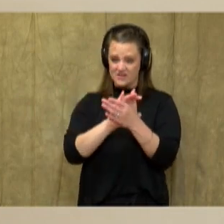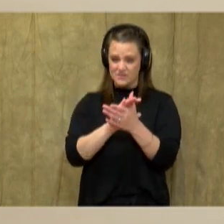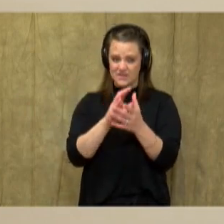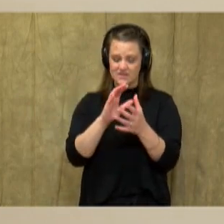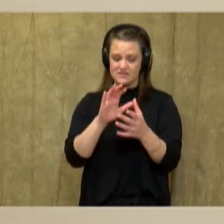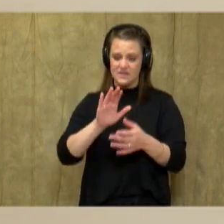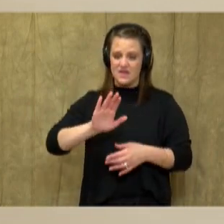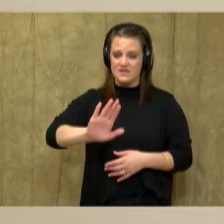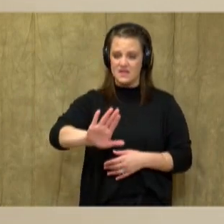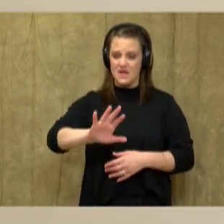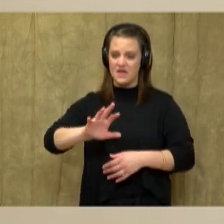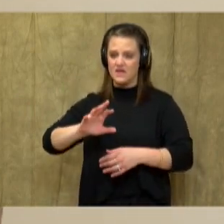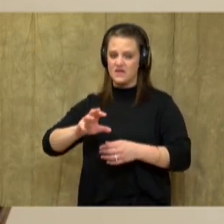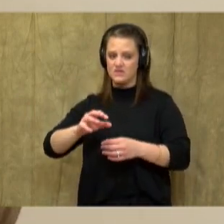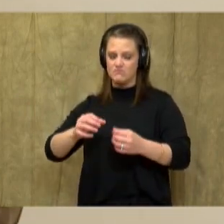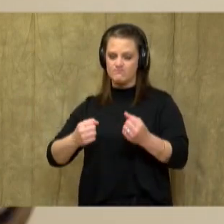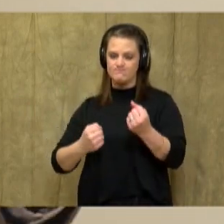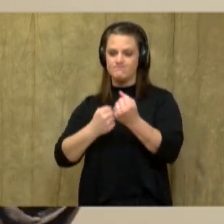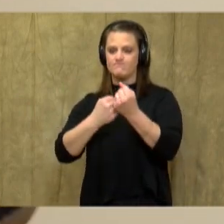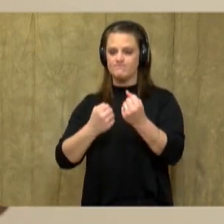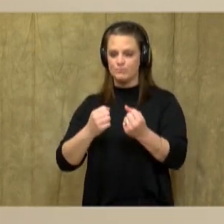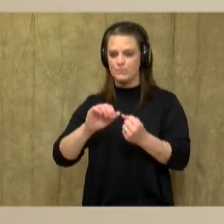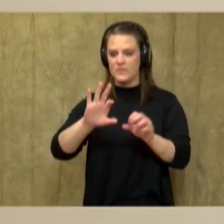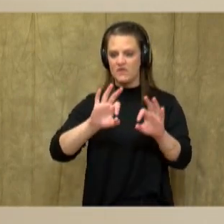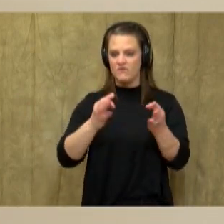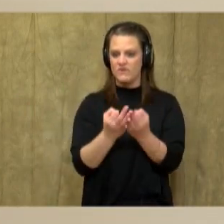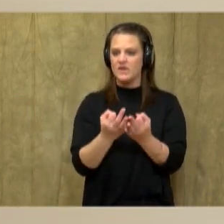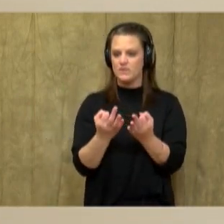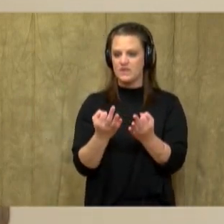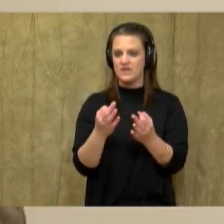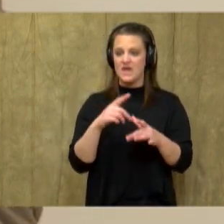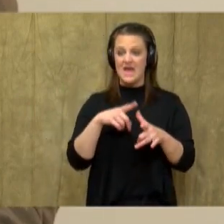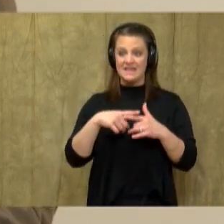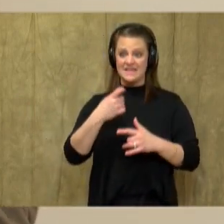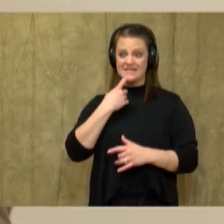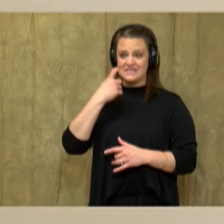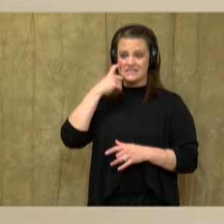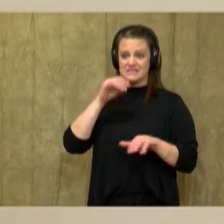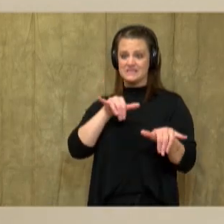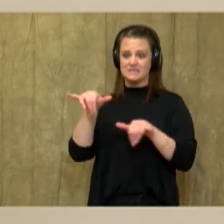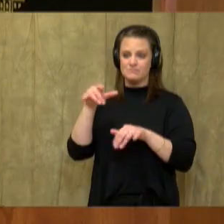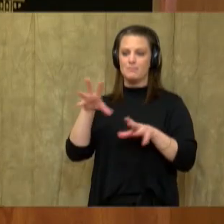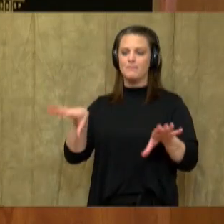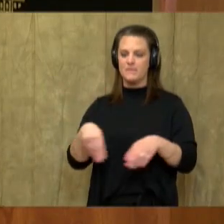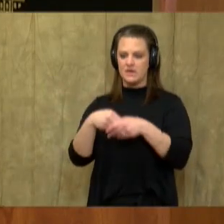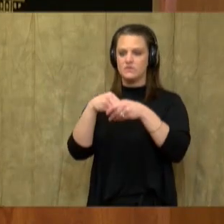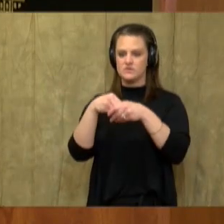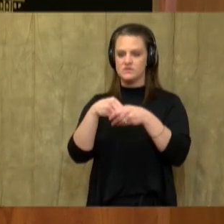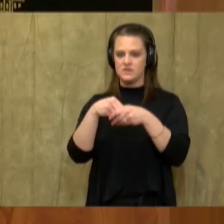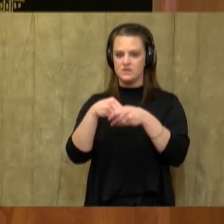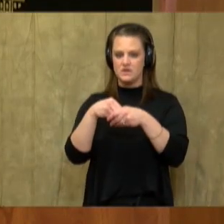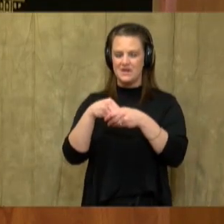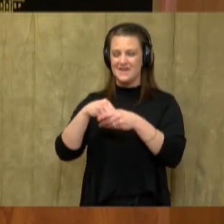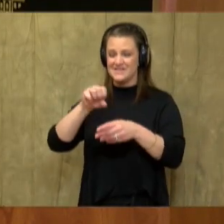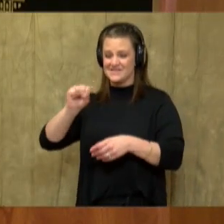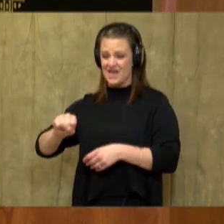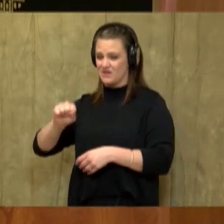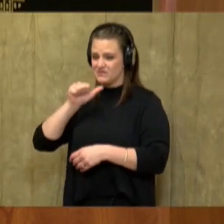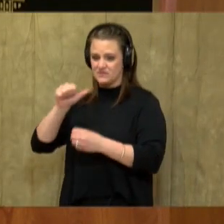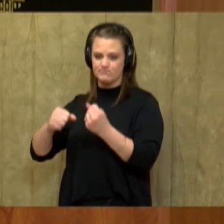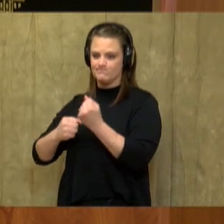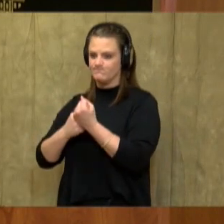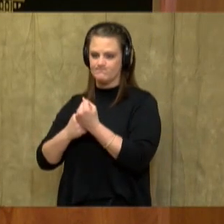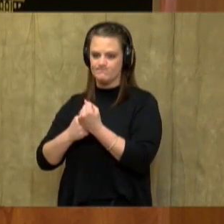families, and even same-sex marriages is what opponents believed would happen. You can see on the map that in the South, many southern states did not accept that.